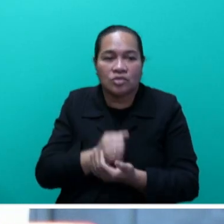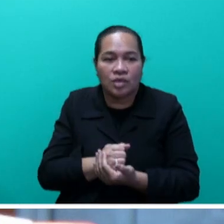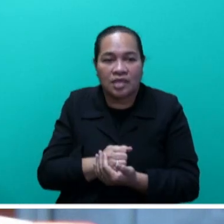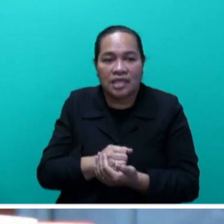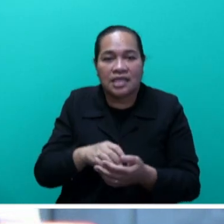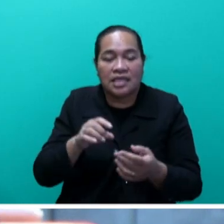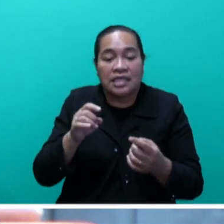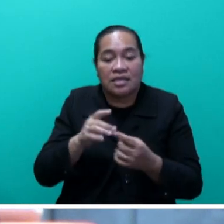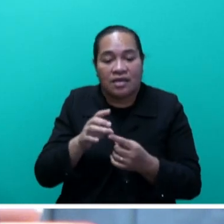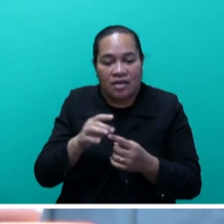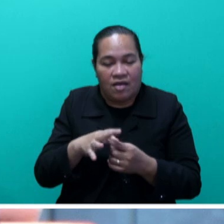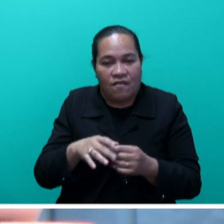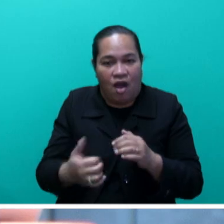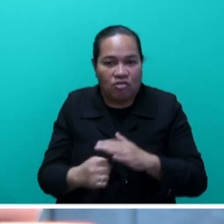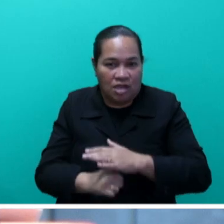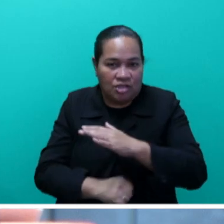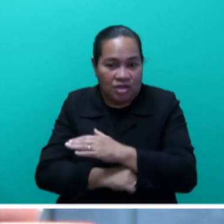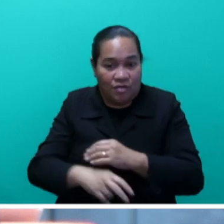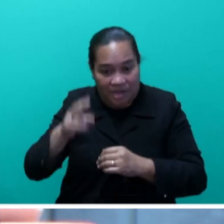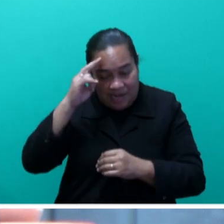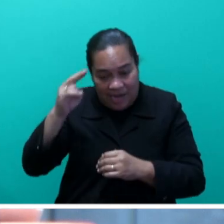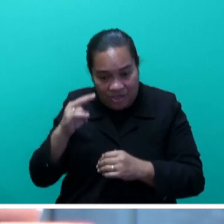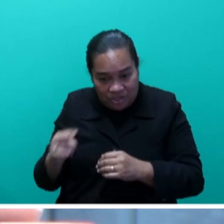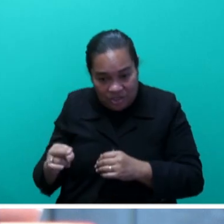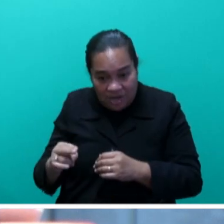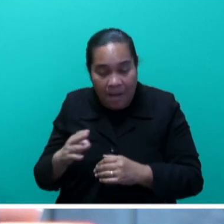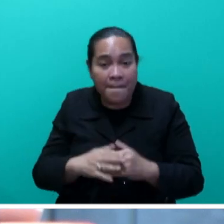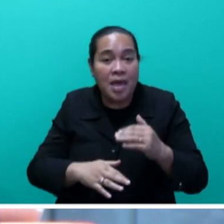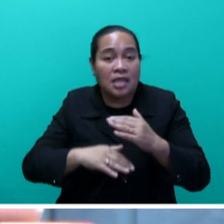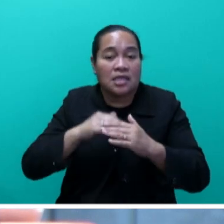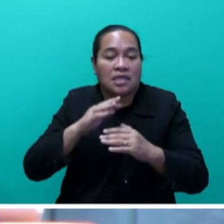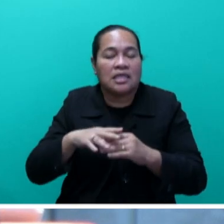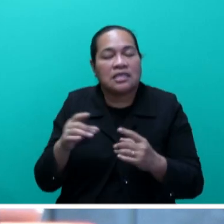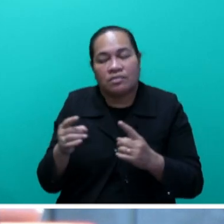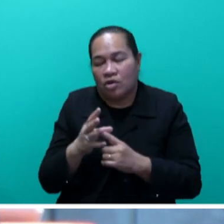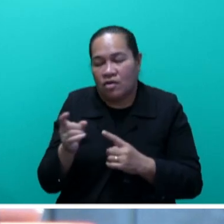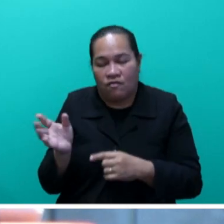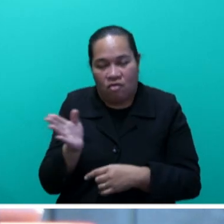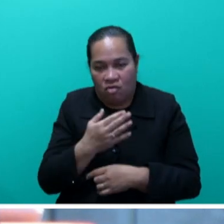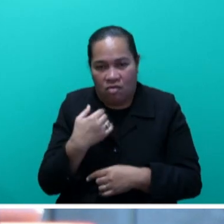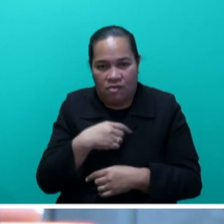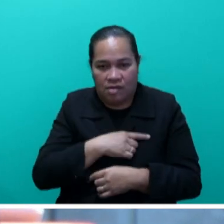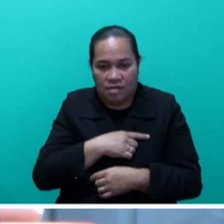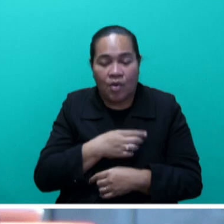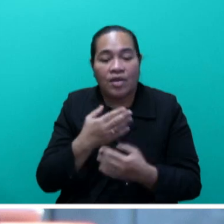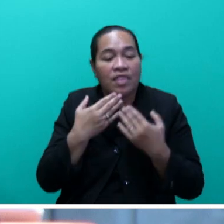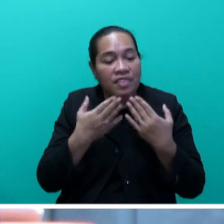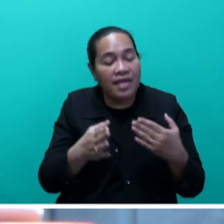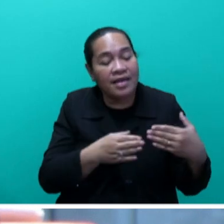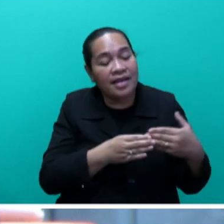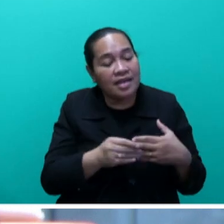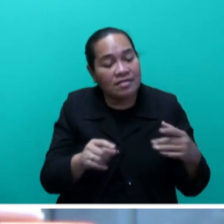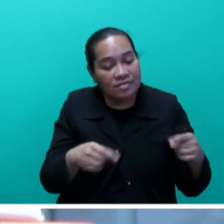national unity and nation building that is so critical for all of our futures. And I want to thank the Leader of Opposition for